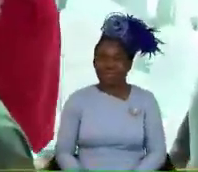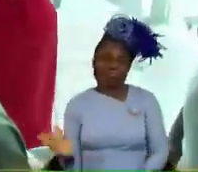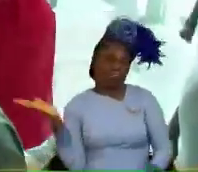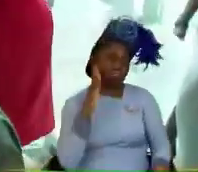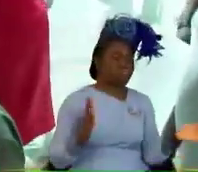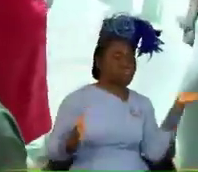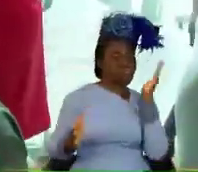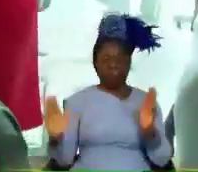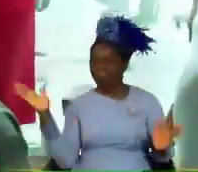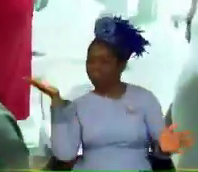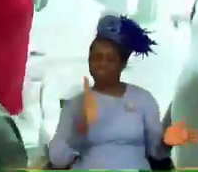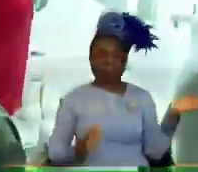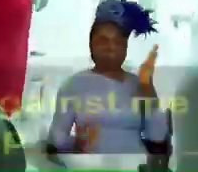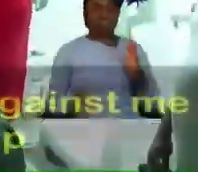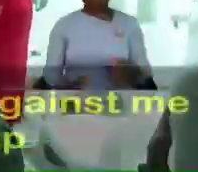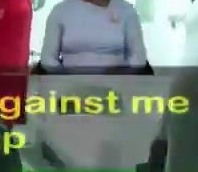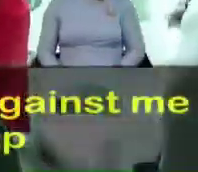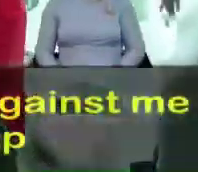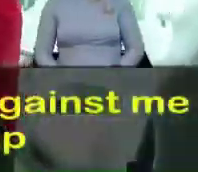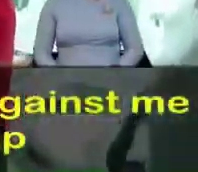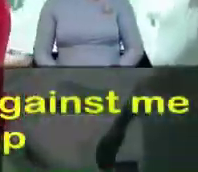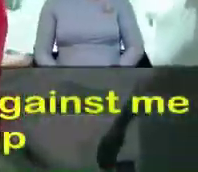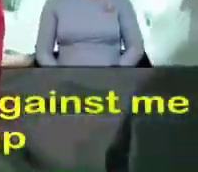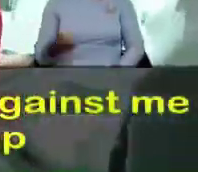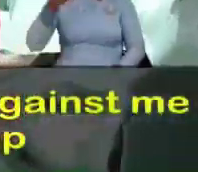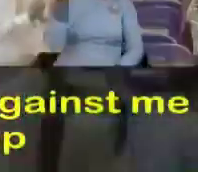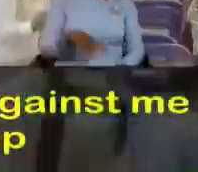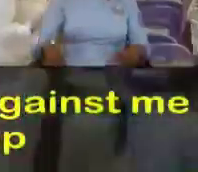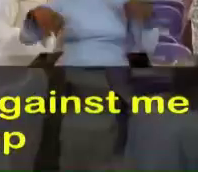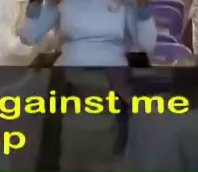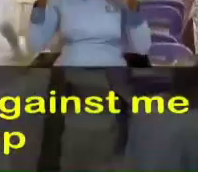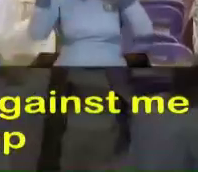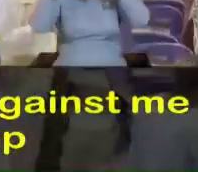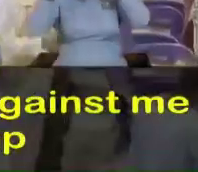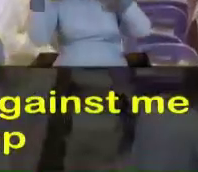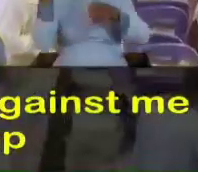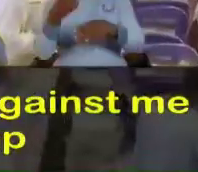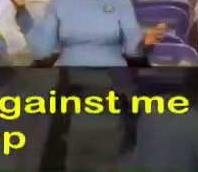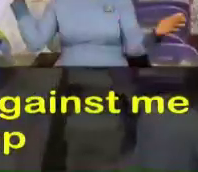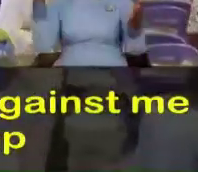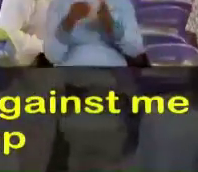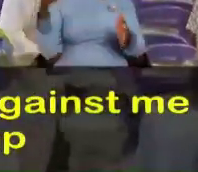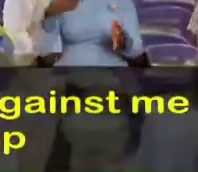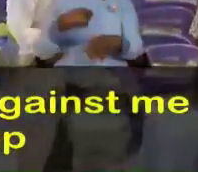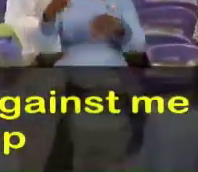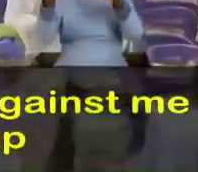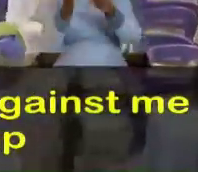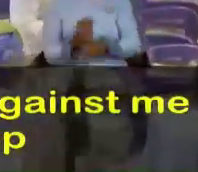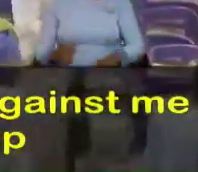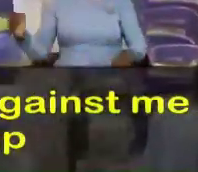Can I hear you shouting this?